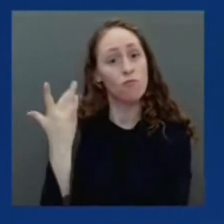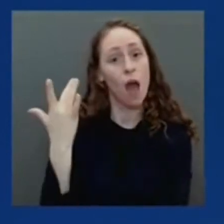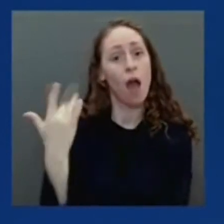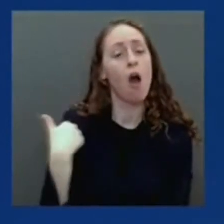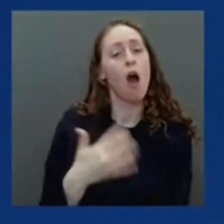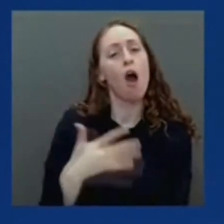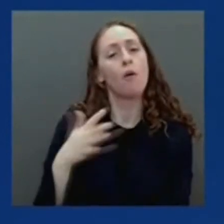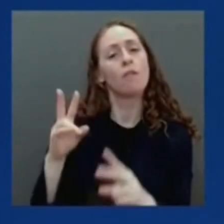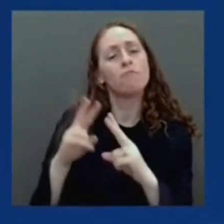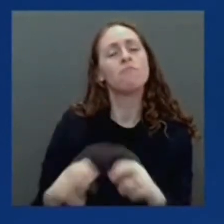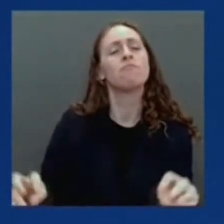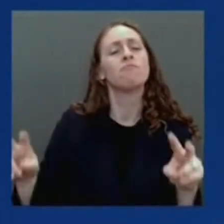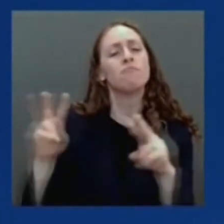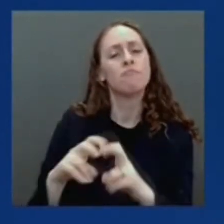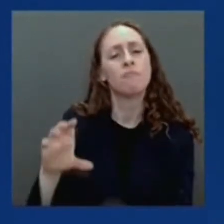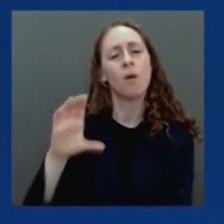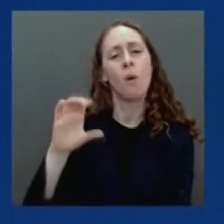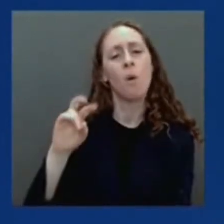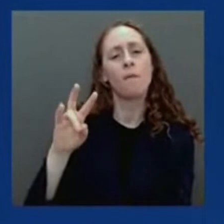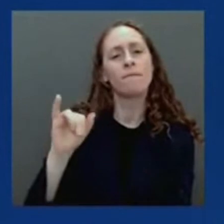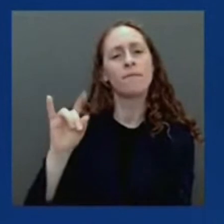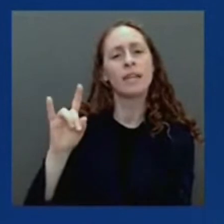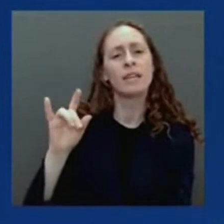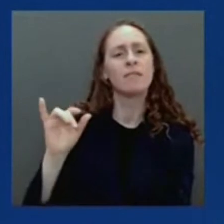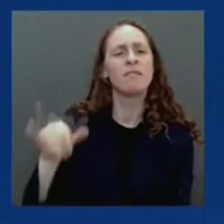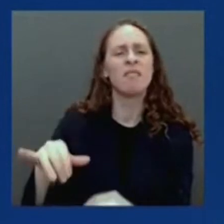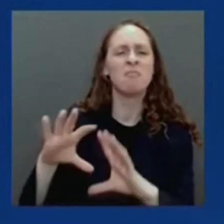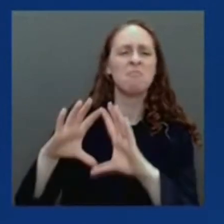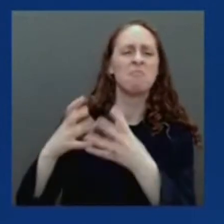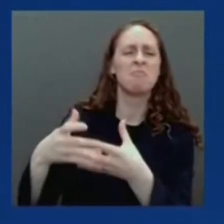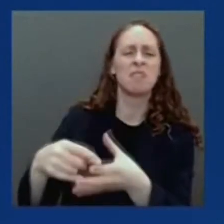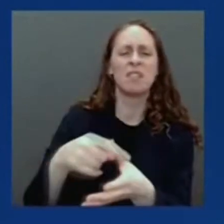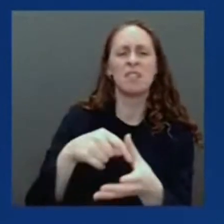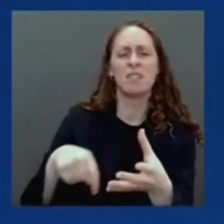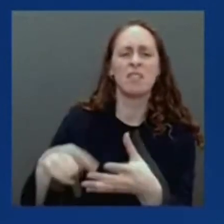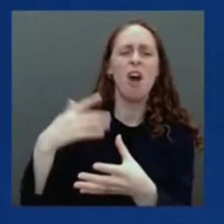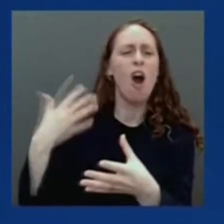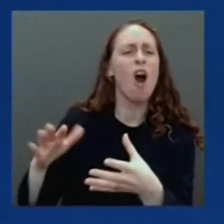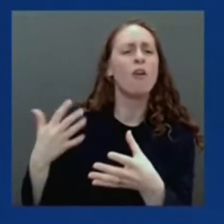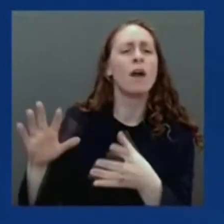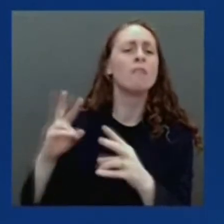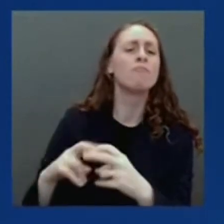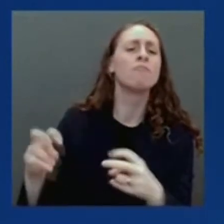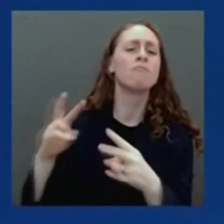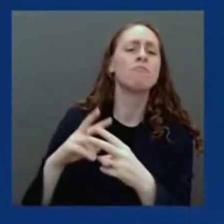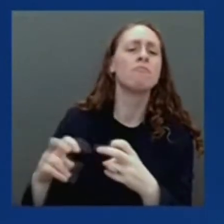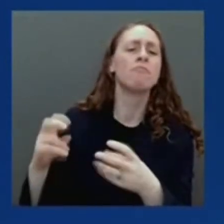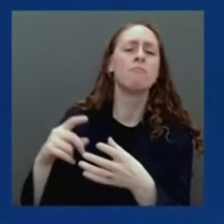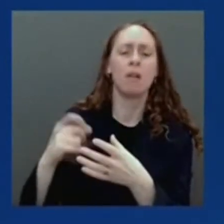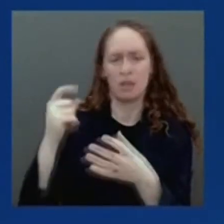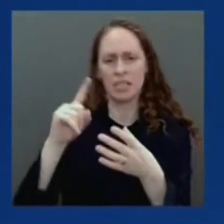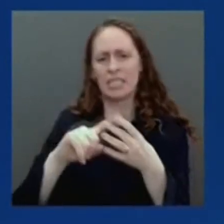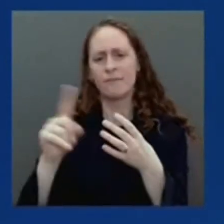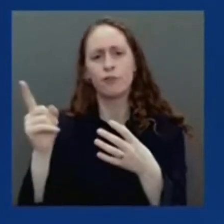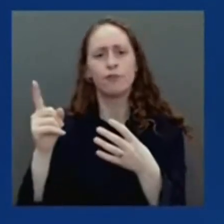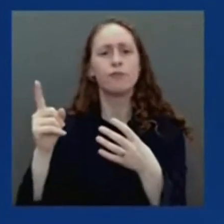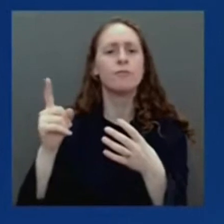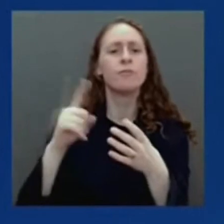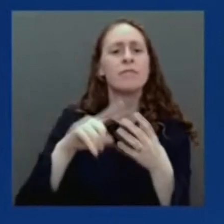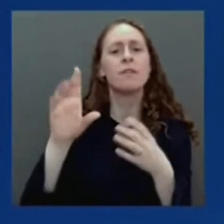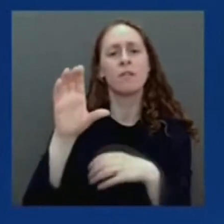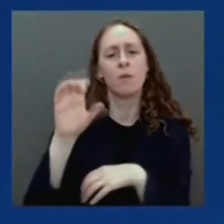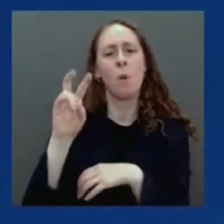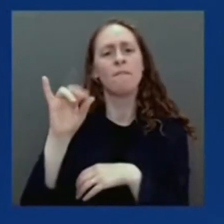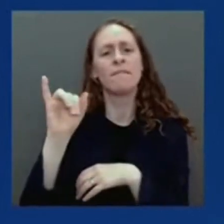already involved in the preparation of both platform technology and immunogen design. We plan to do that